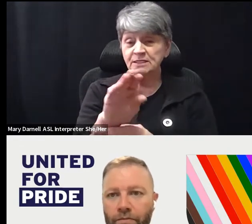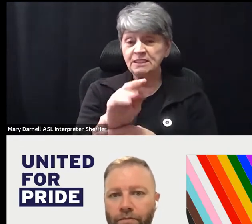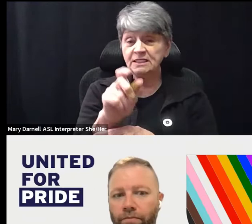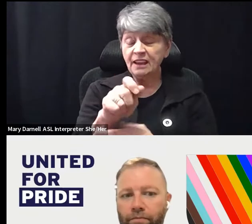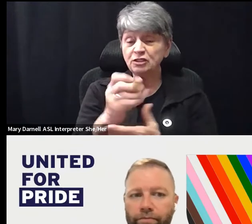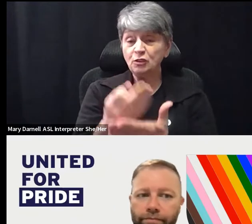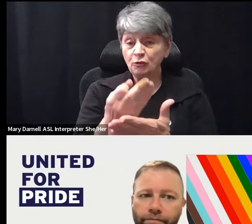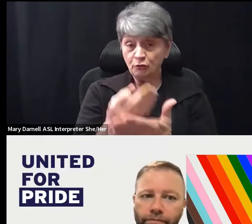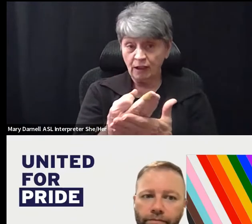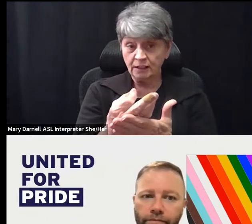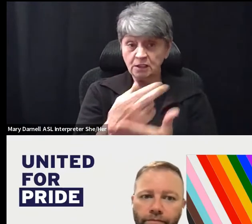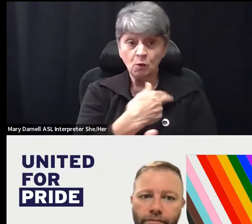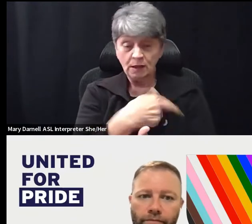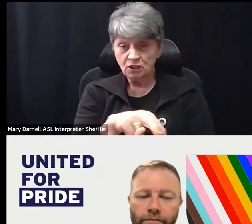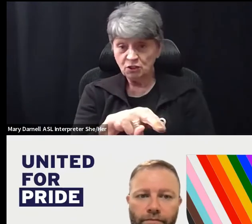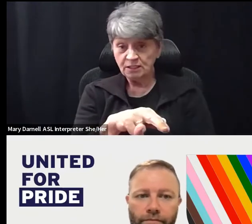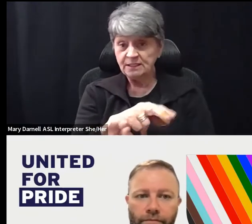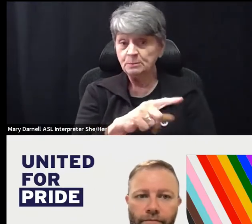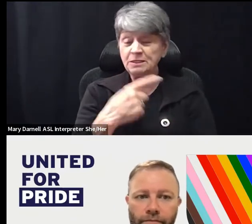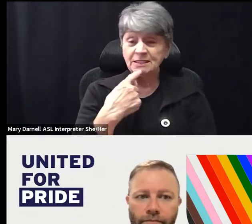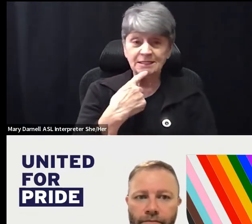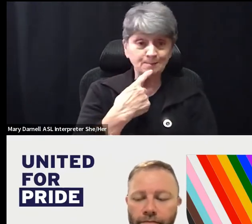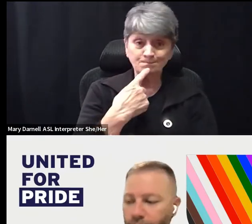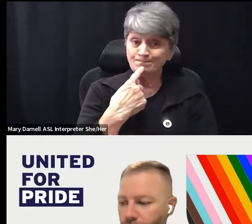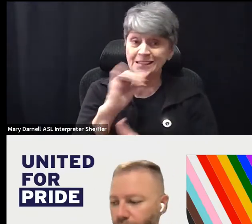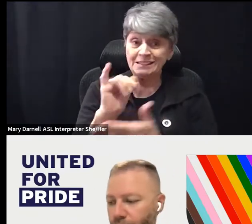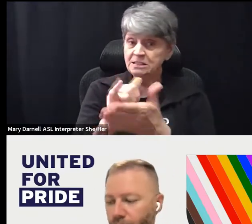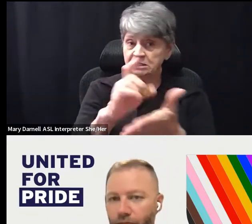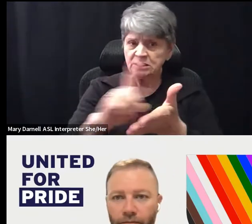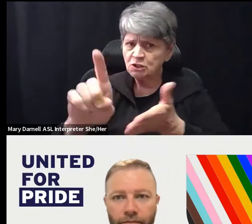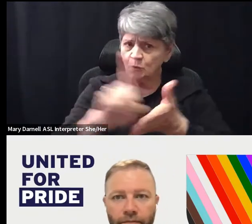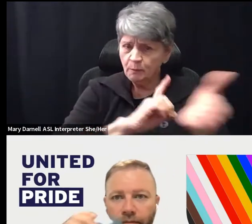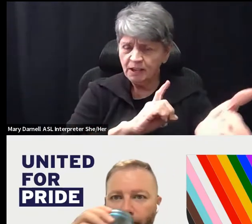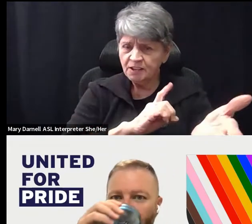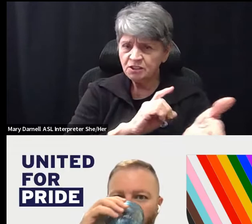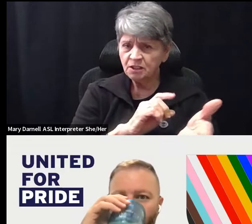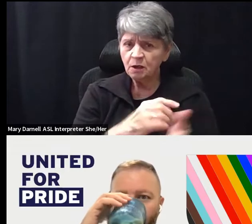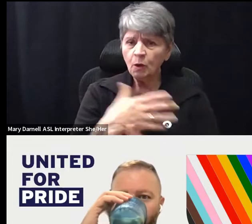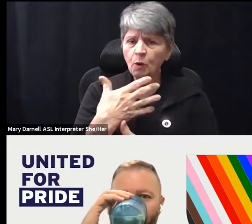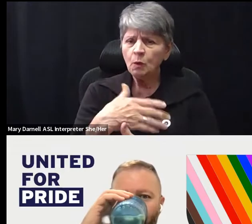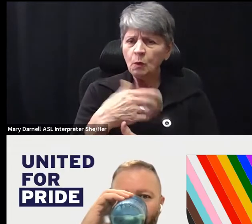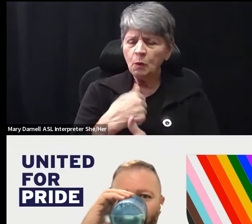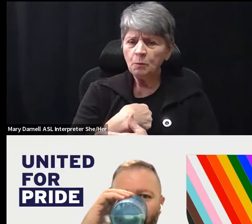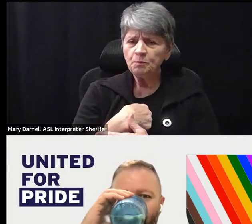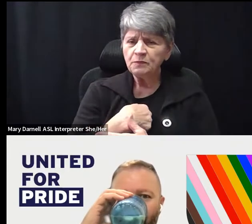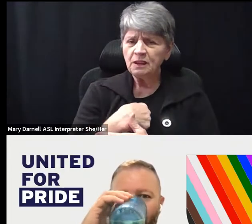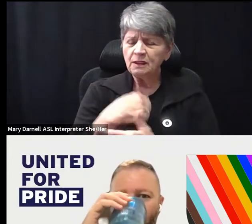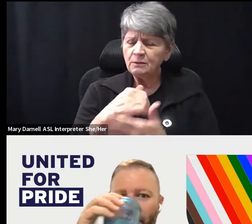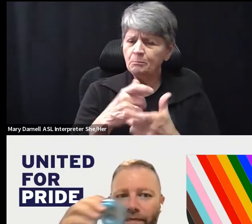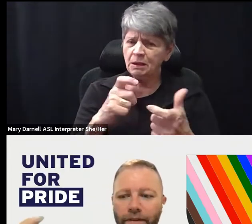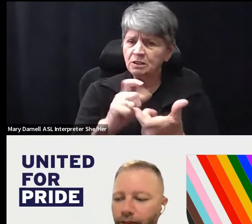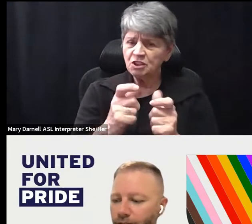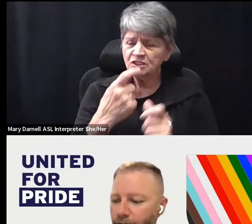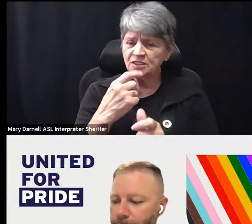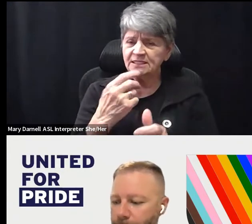was discriminating against religious entities, right? So this is where it's a drastic departure. Suddenly, it said that denying religious